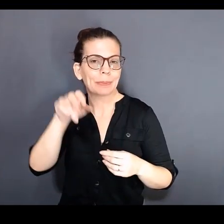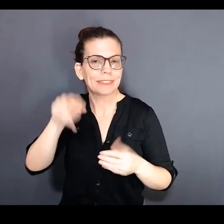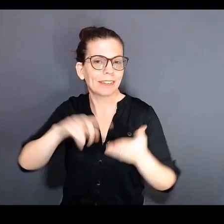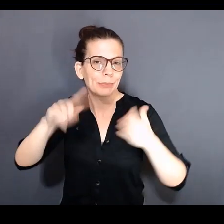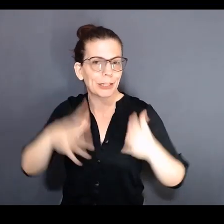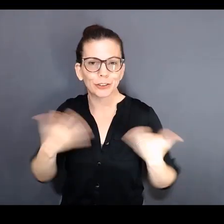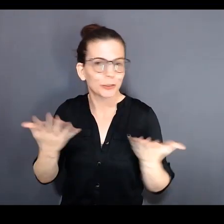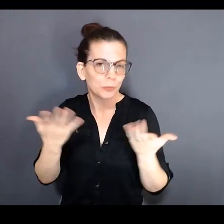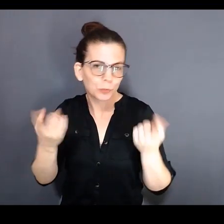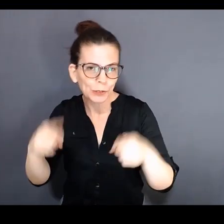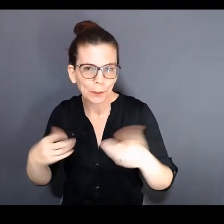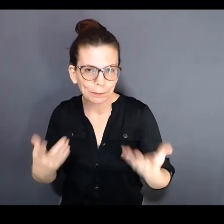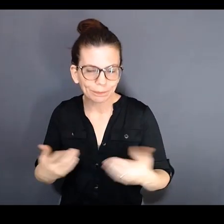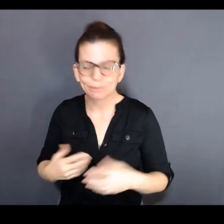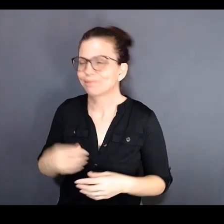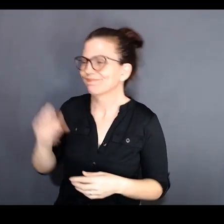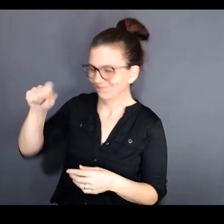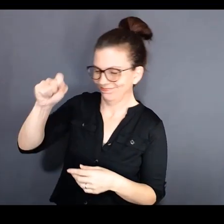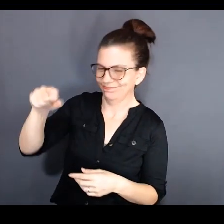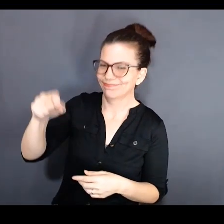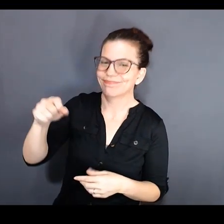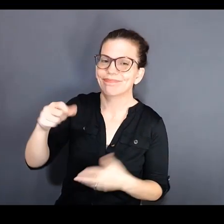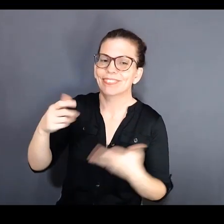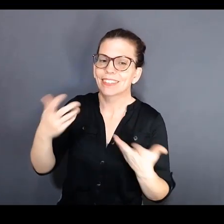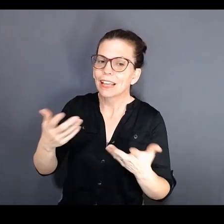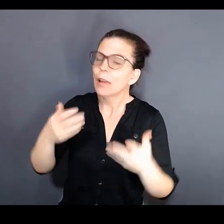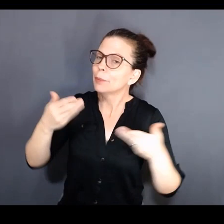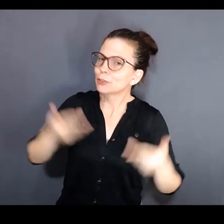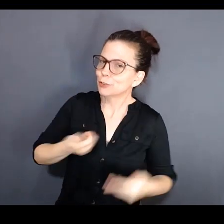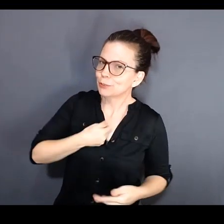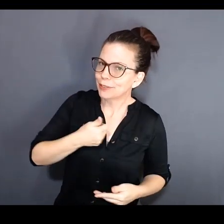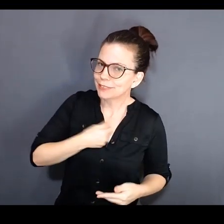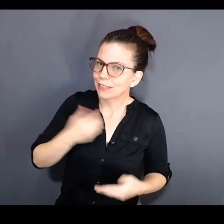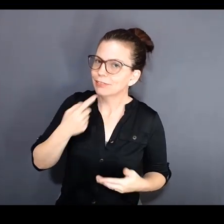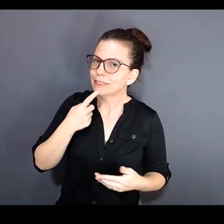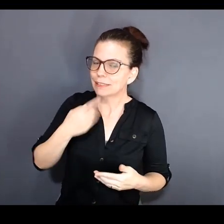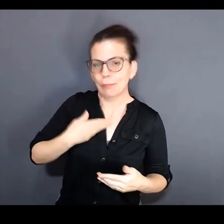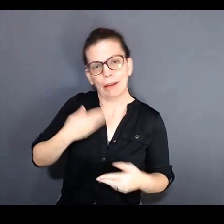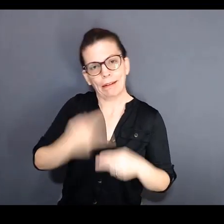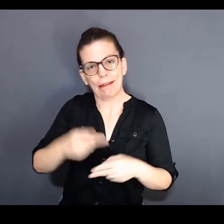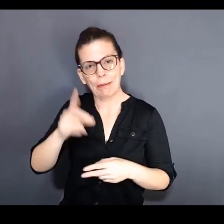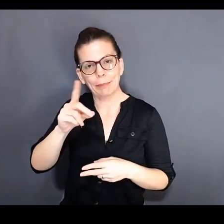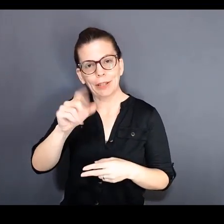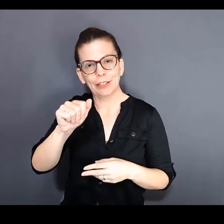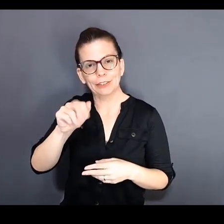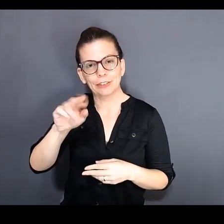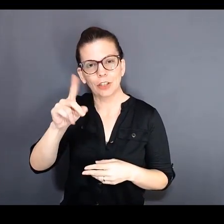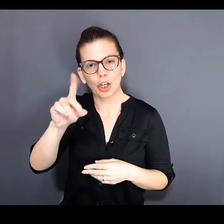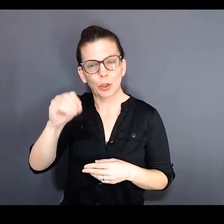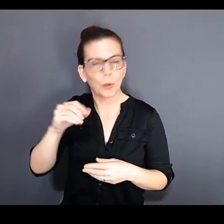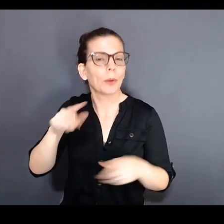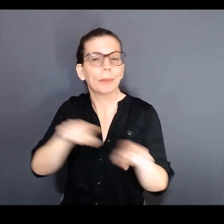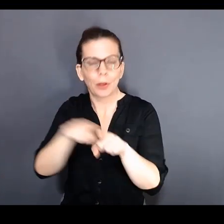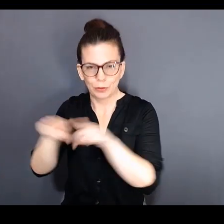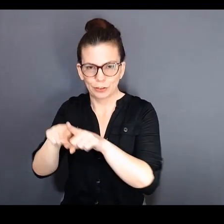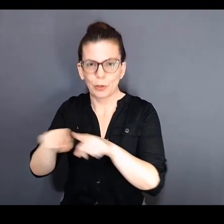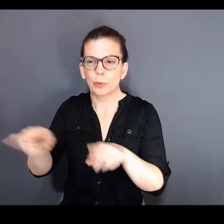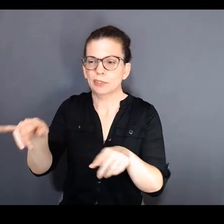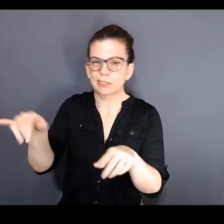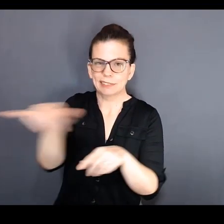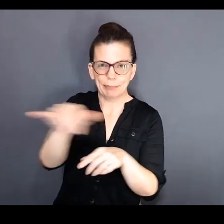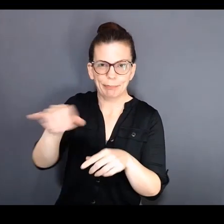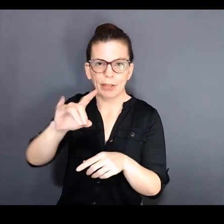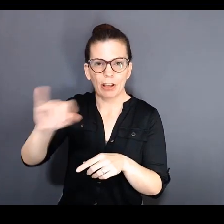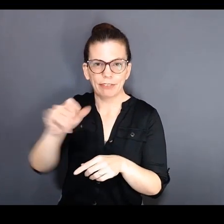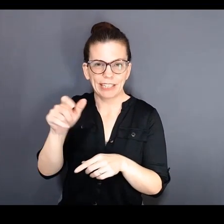Amazon Inspector is all about. Exactly. So, just to introduce myself, I said my name is Darko. I'm also a developer advocate like